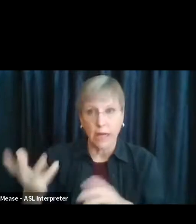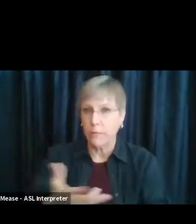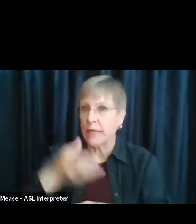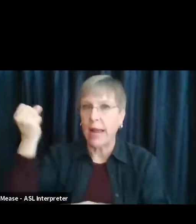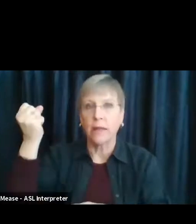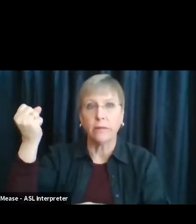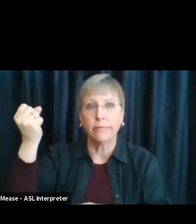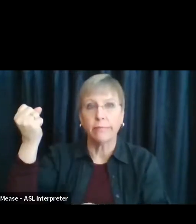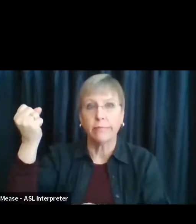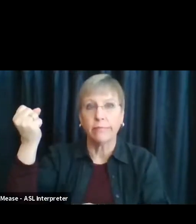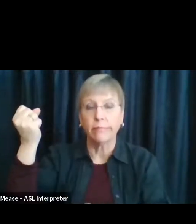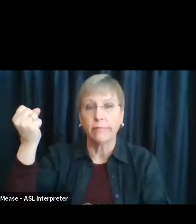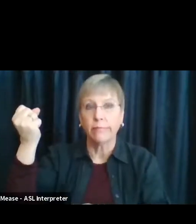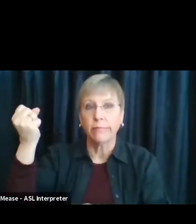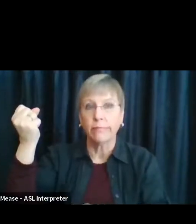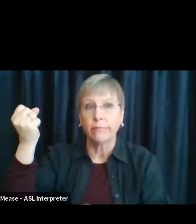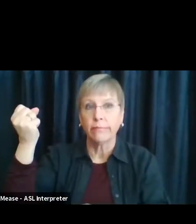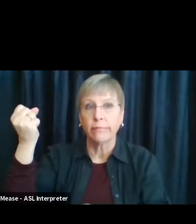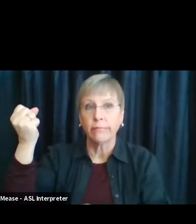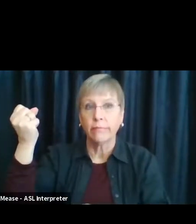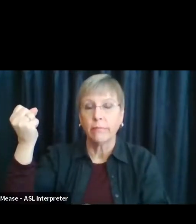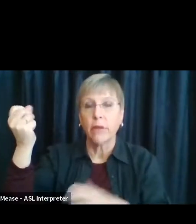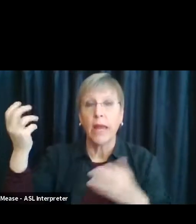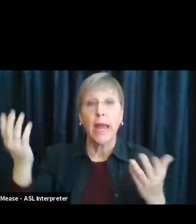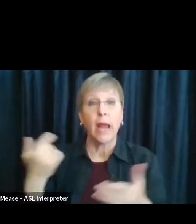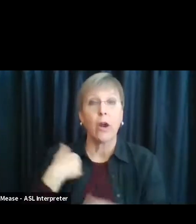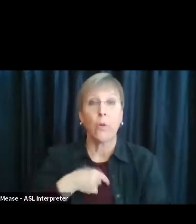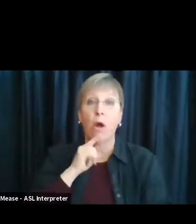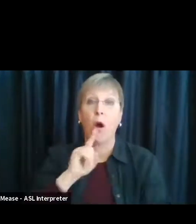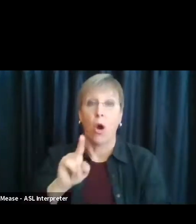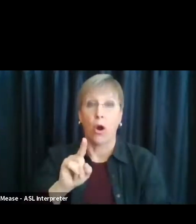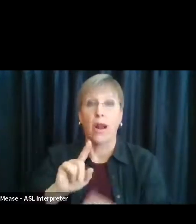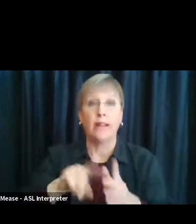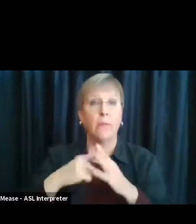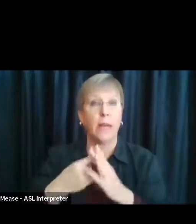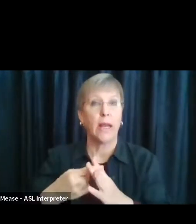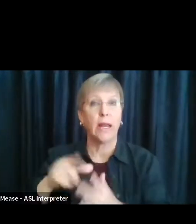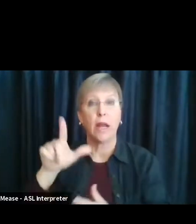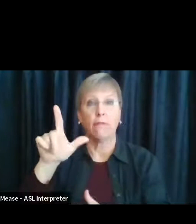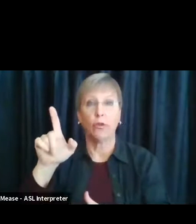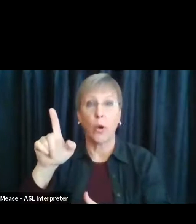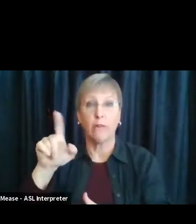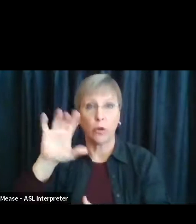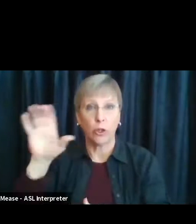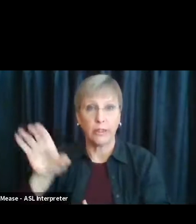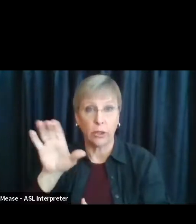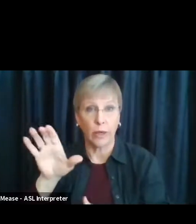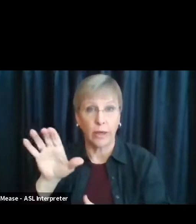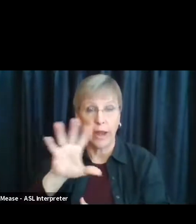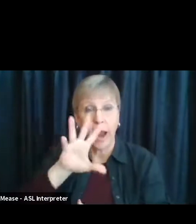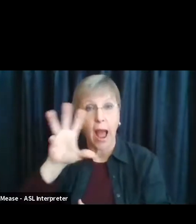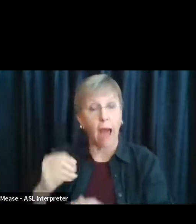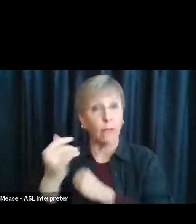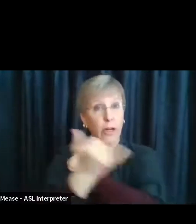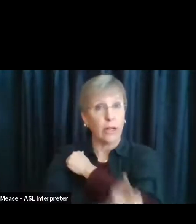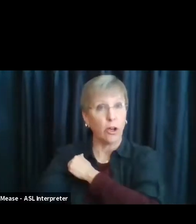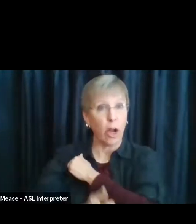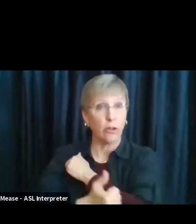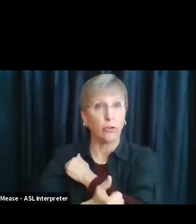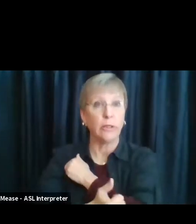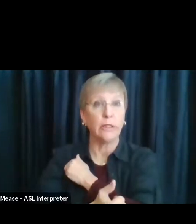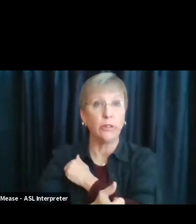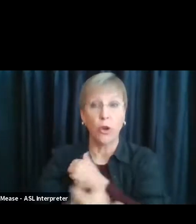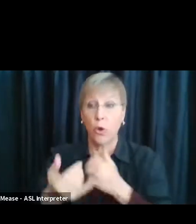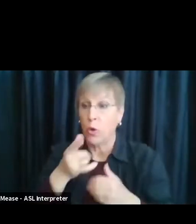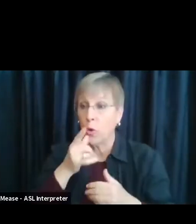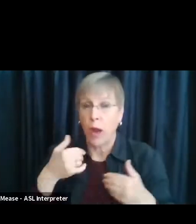away. So here we are at the beginning of the 21st century with African countries who have almost